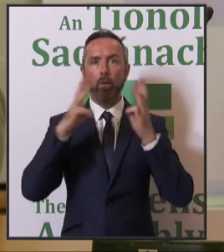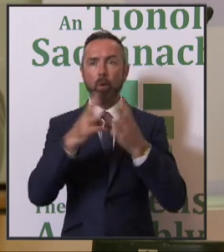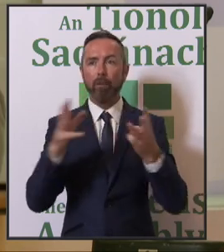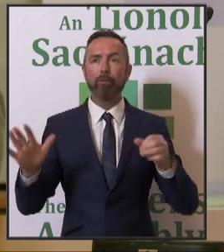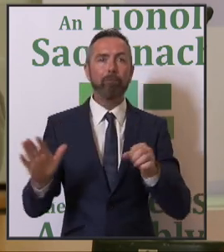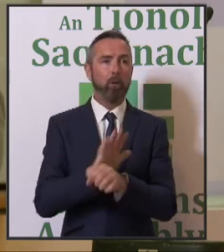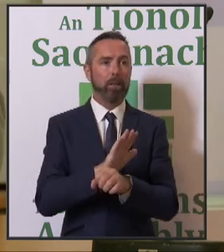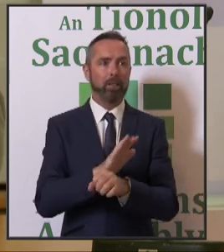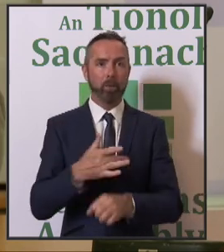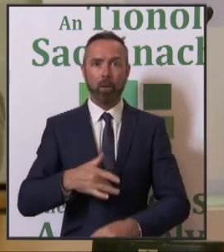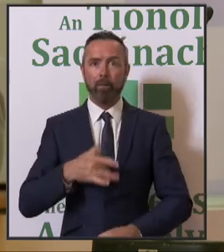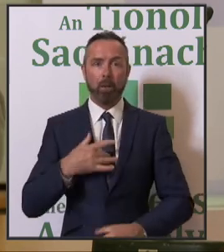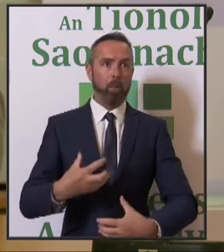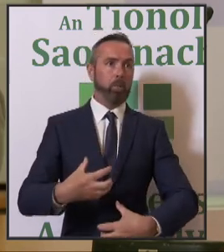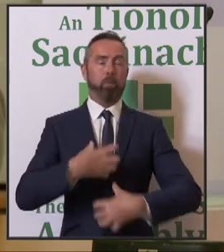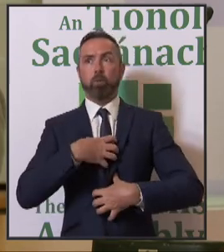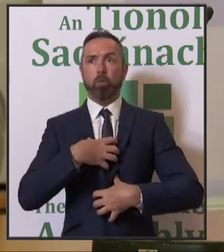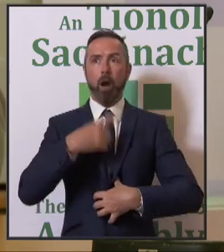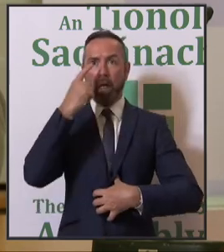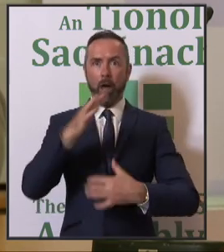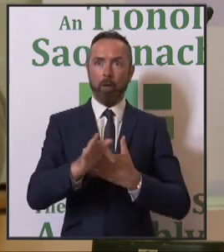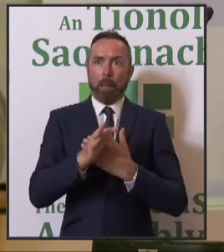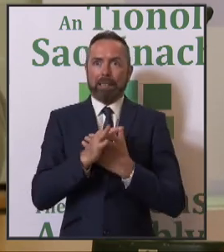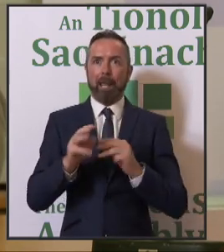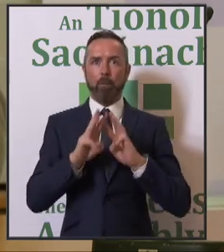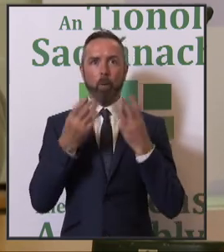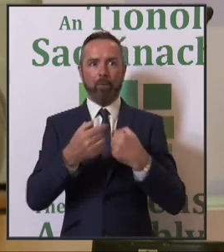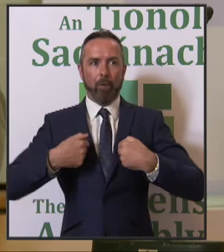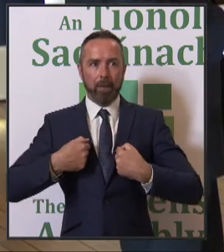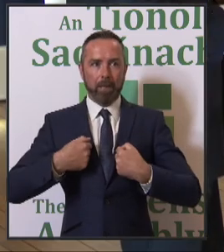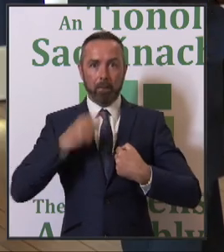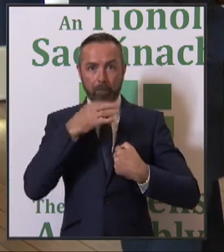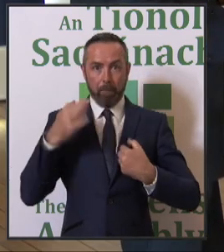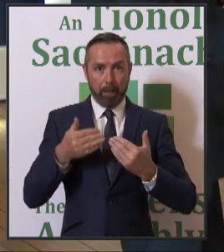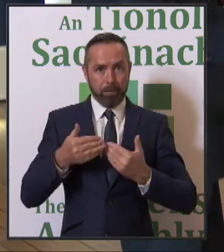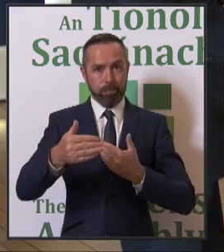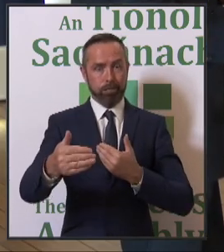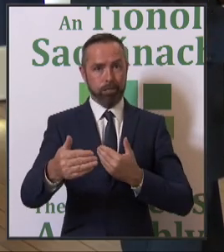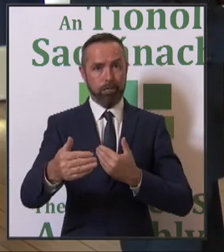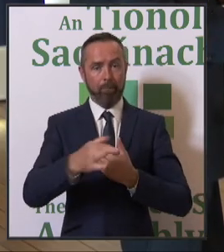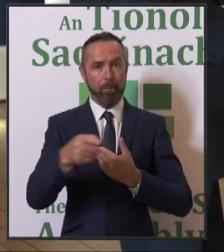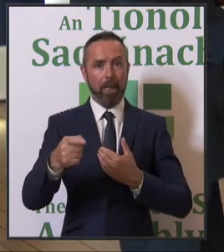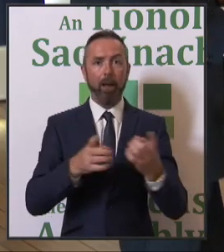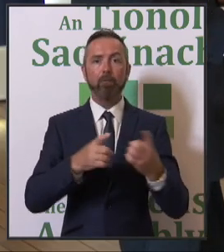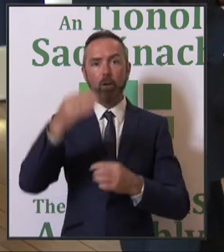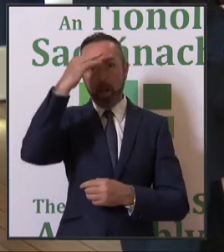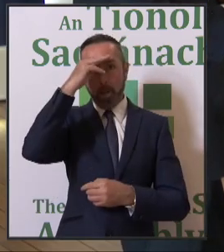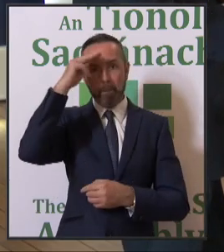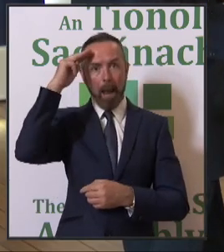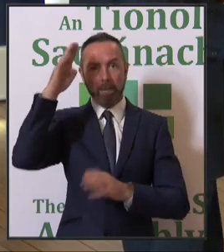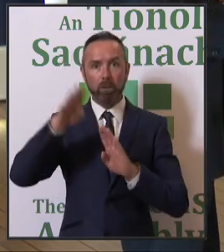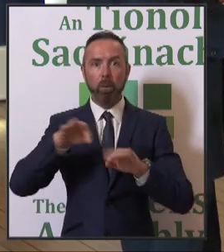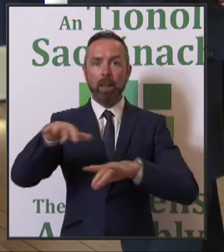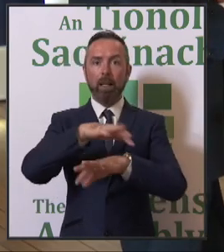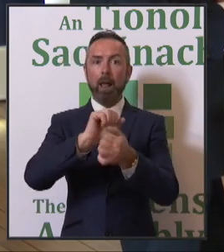kind of shattered my relatively safe way I'd seen the world before that. So since the assembly, I've gone on to do a master's in climate